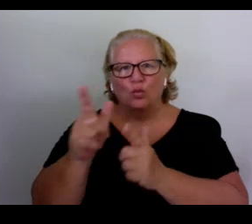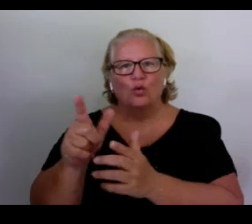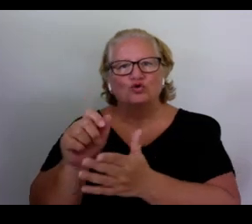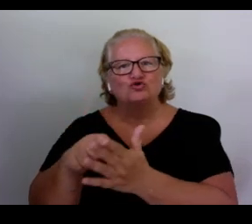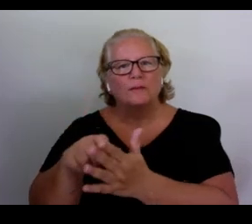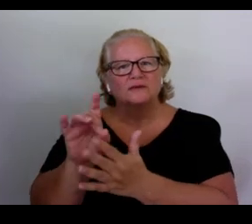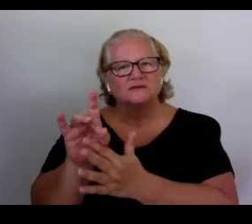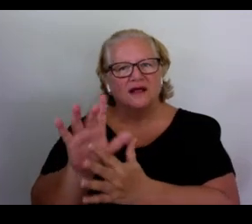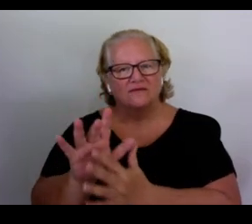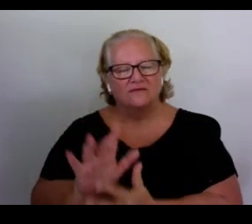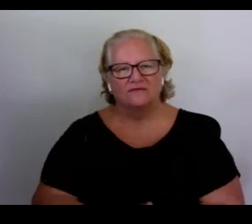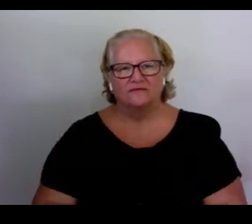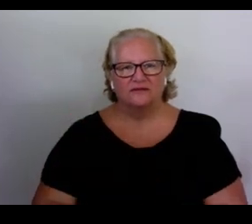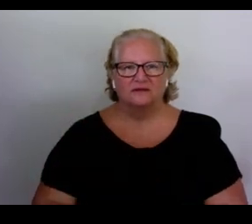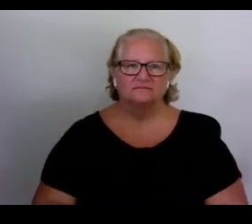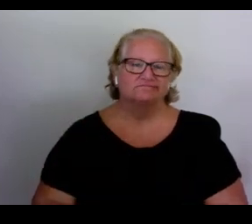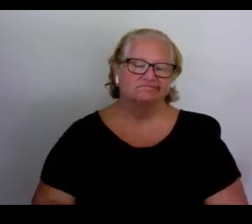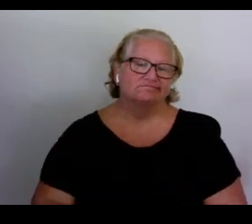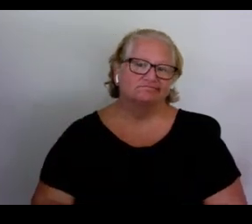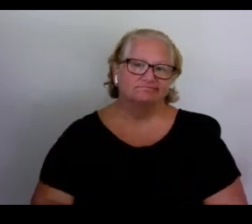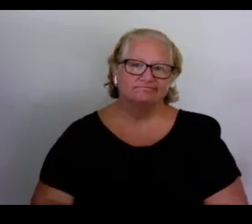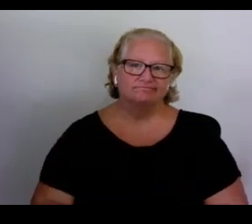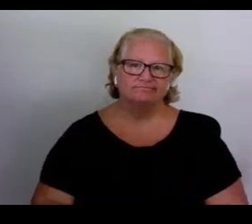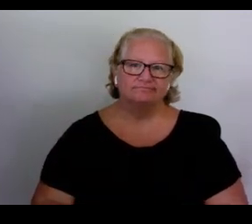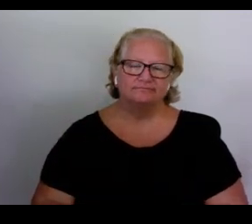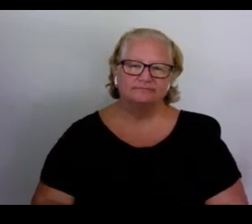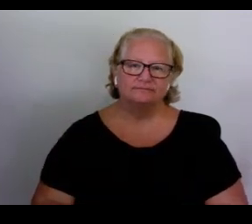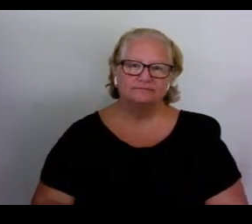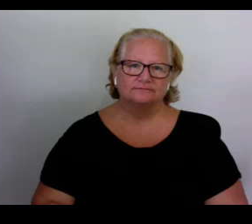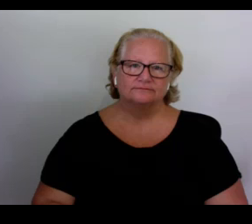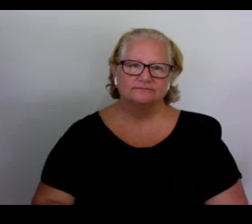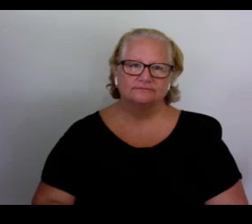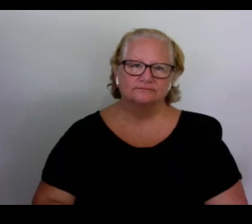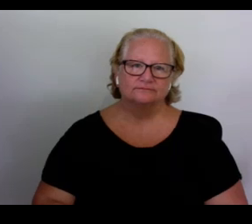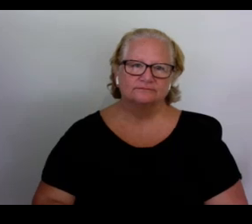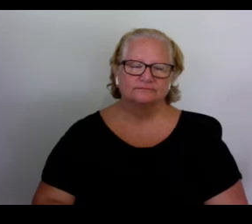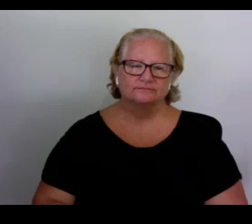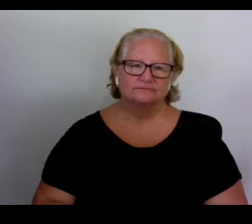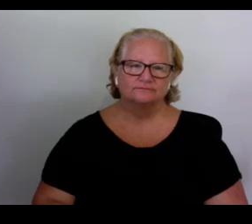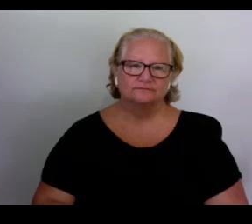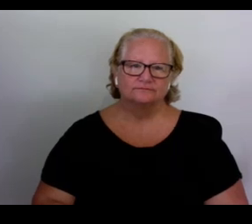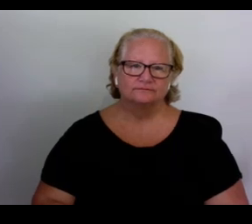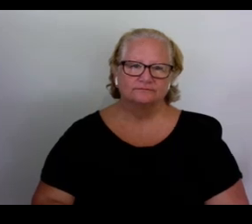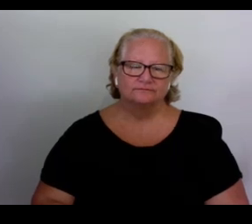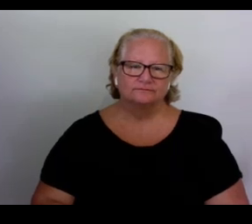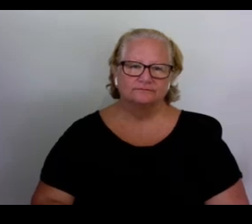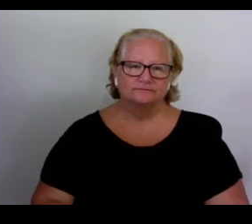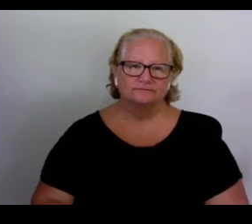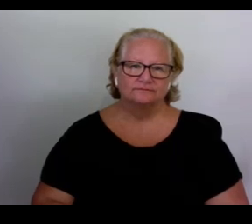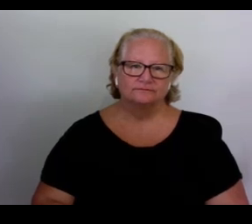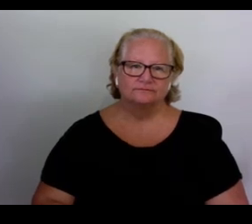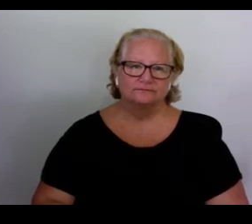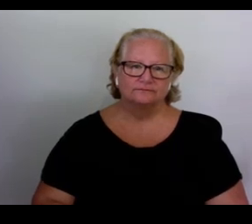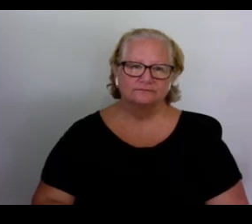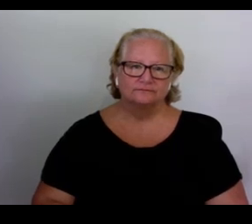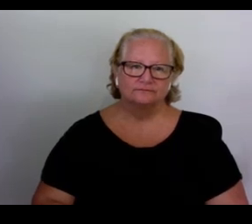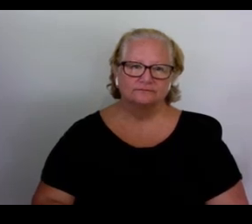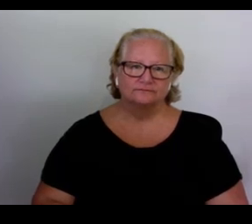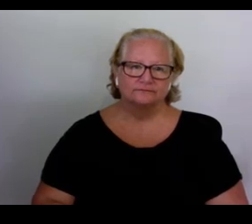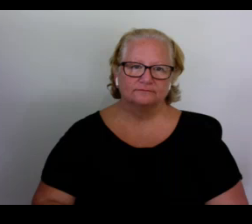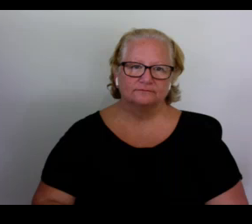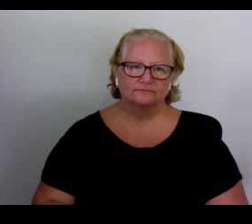that, again, that's a good call out in this space. The problem with, and I'll give you the practical problem with asking